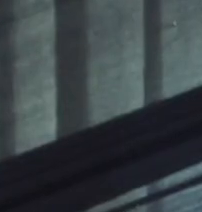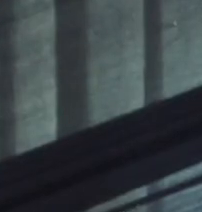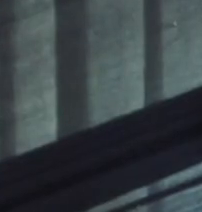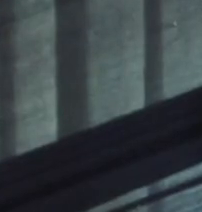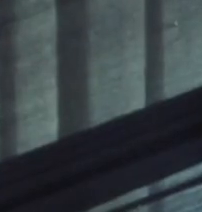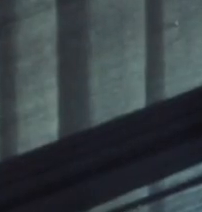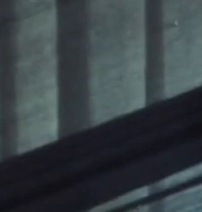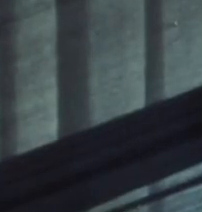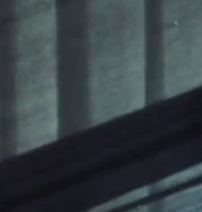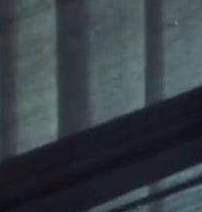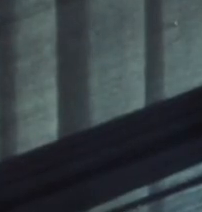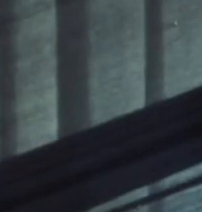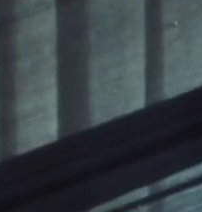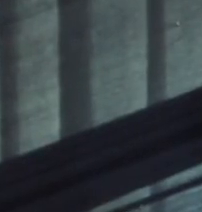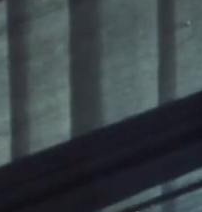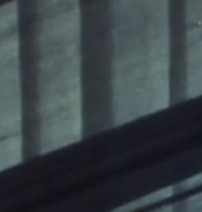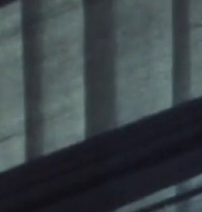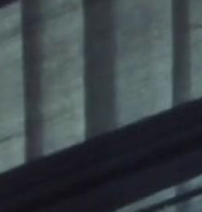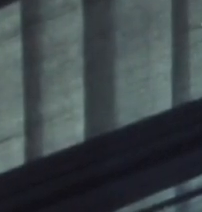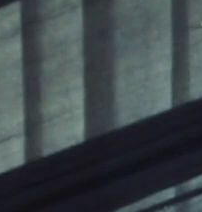La. Romans 8:11.